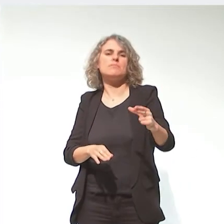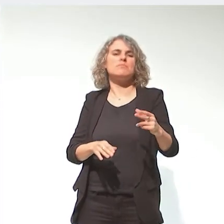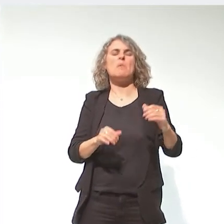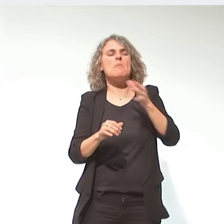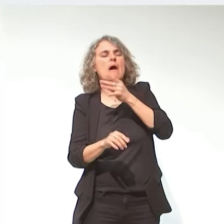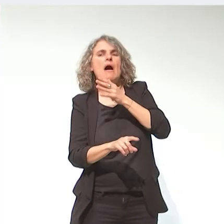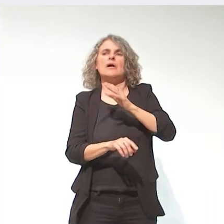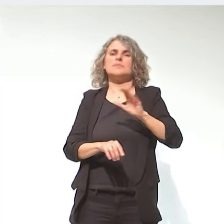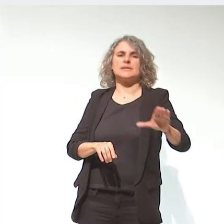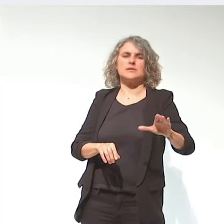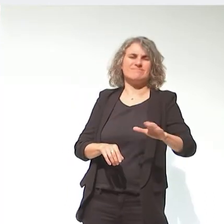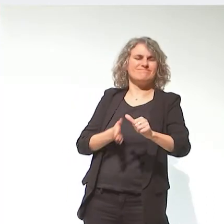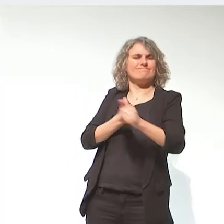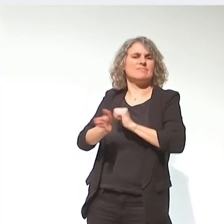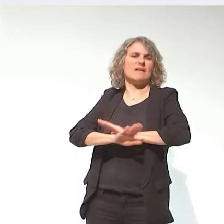are impediments.